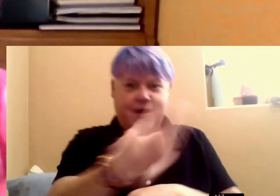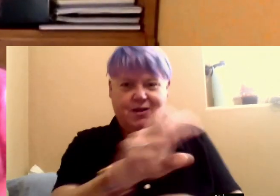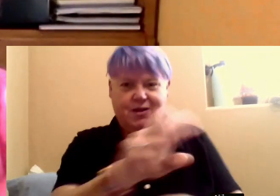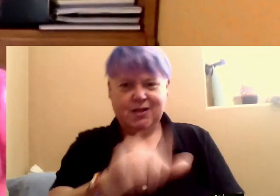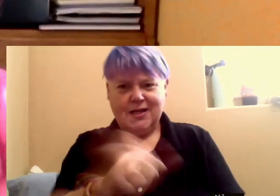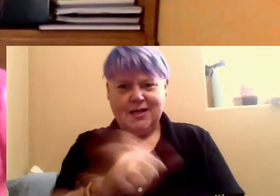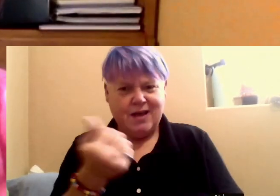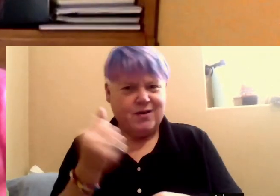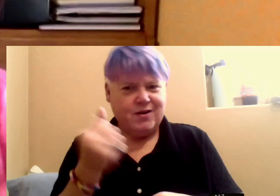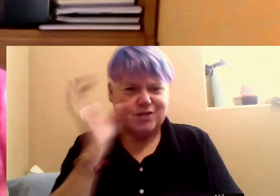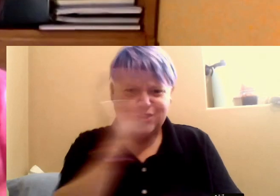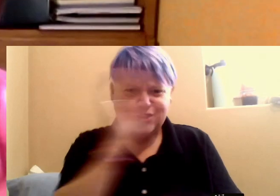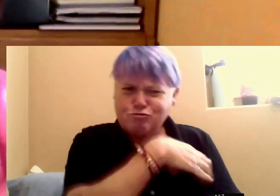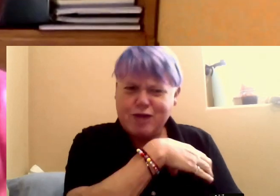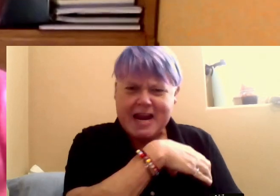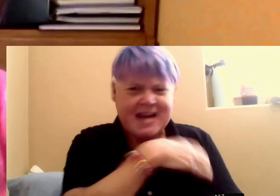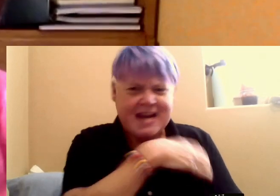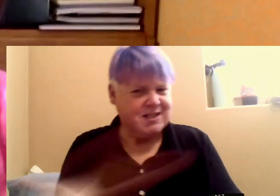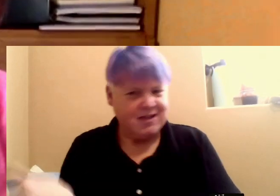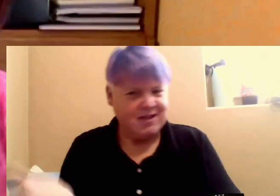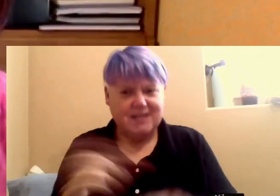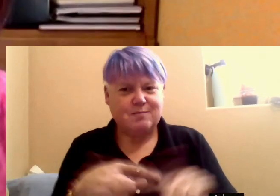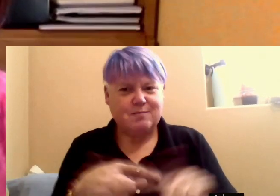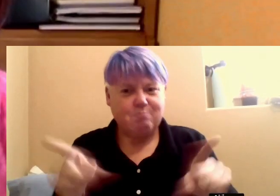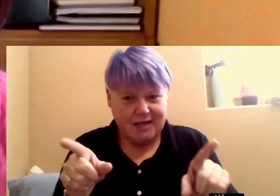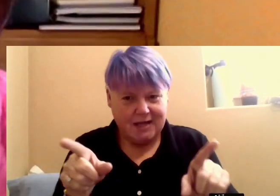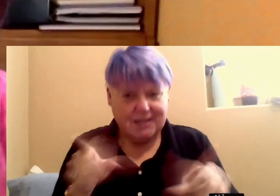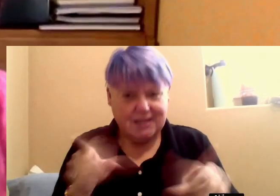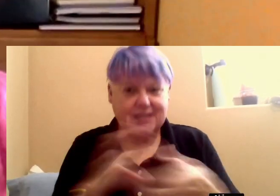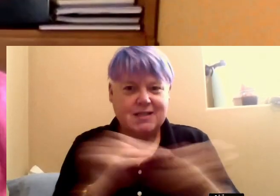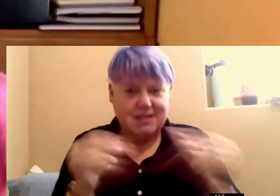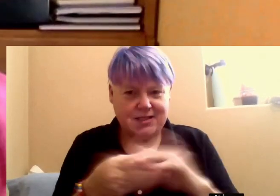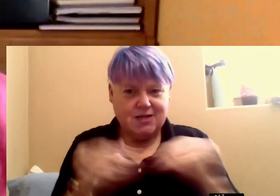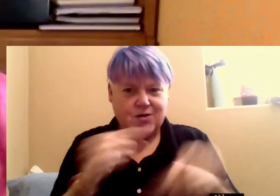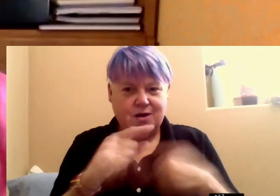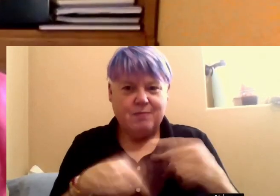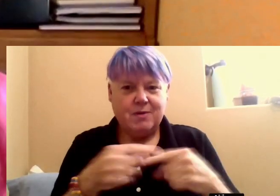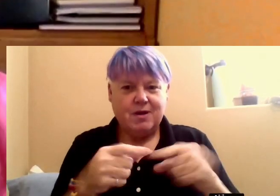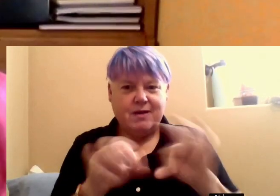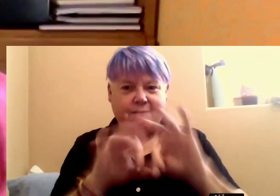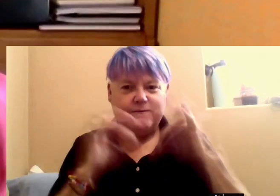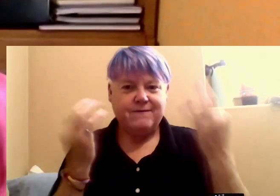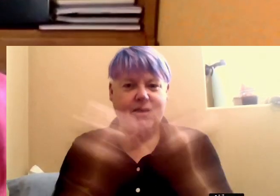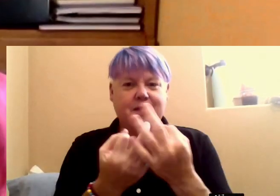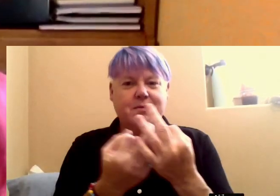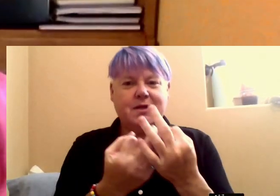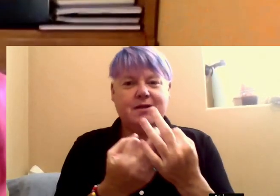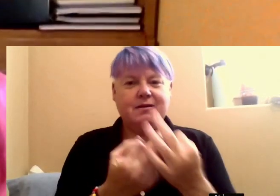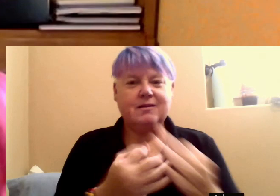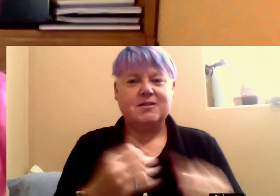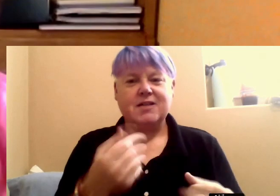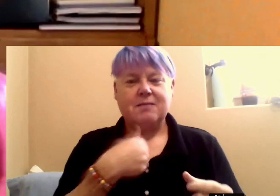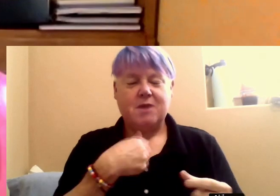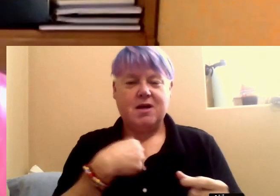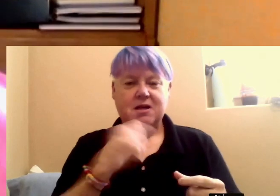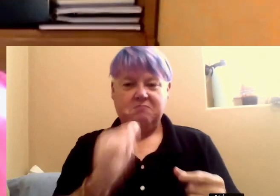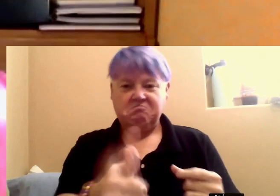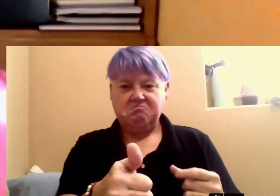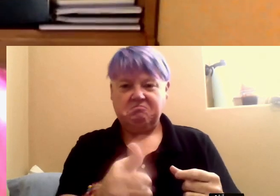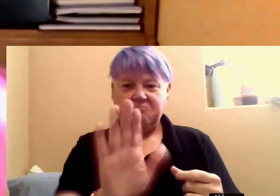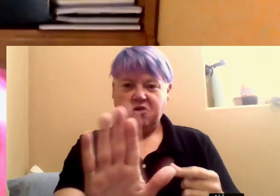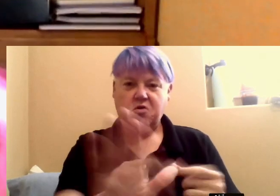cultural shenanigans, but it's really just a story of a family just like mine, just like yours, could be anybody's